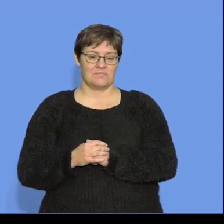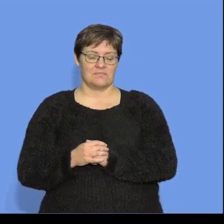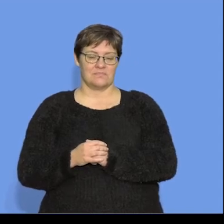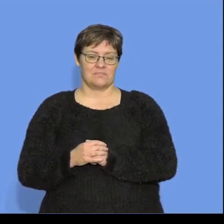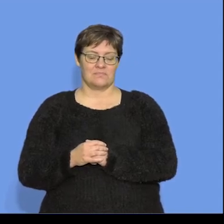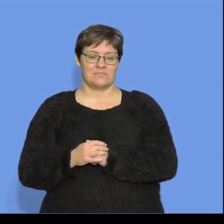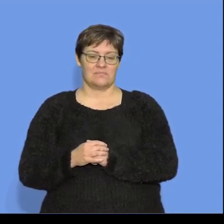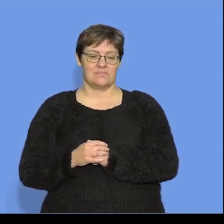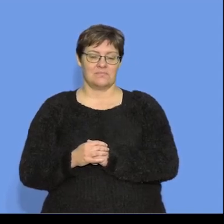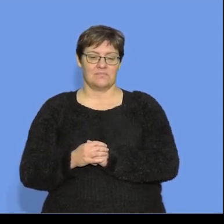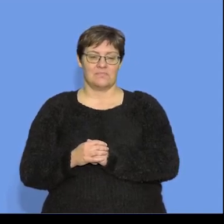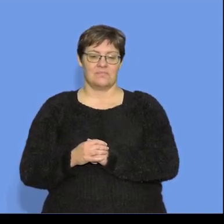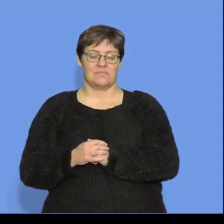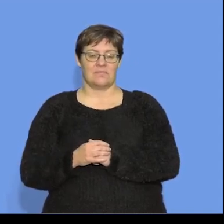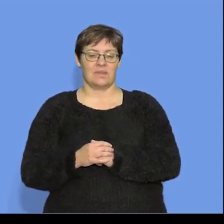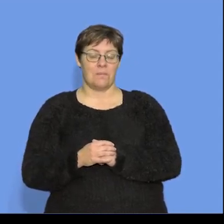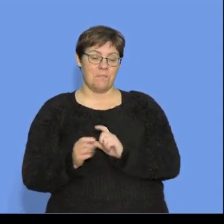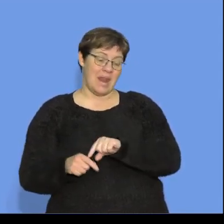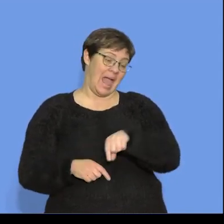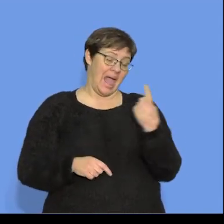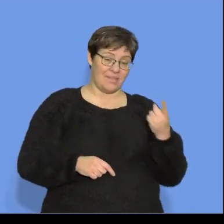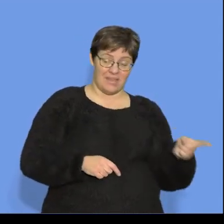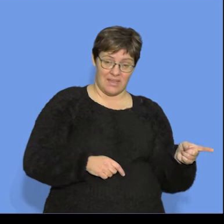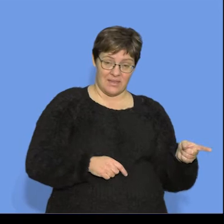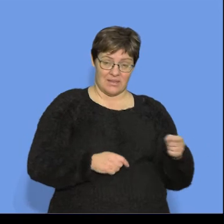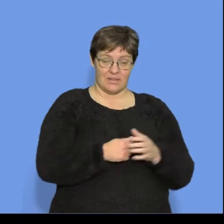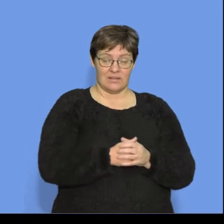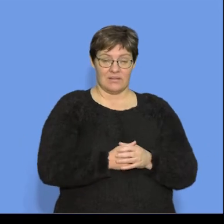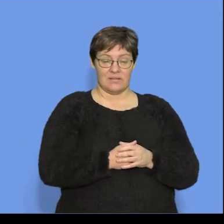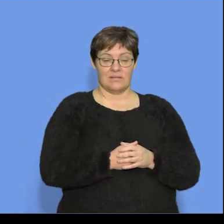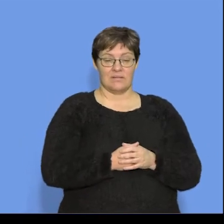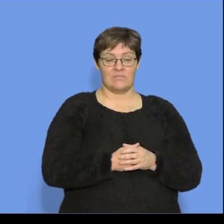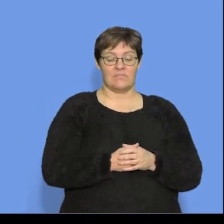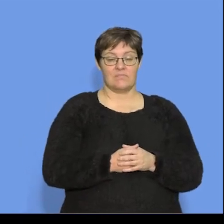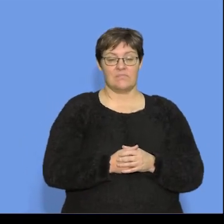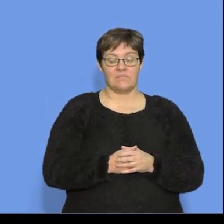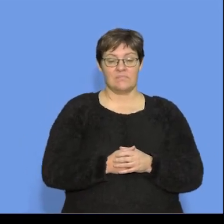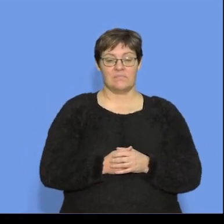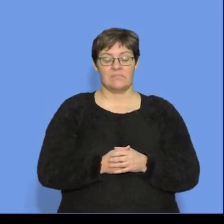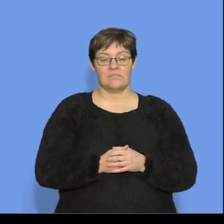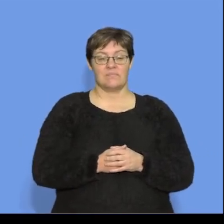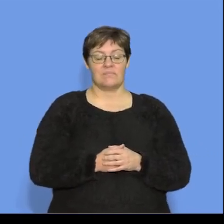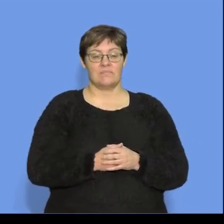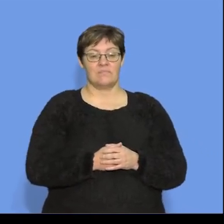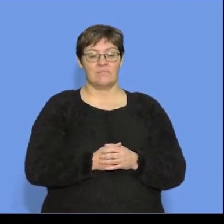Okay? Whereas in the other situation, over here, when this is a fraction,